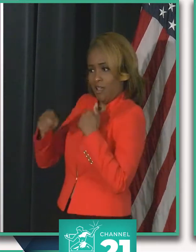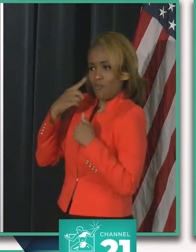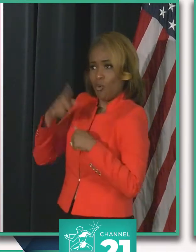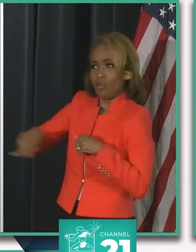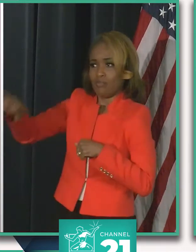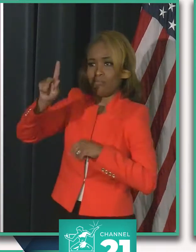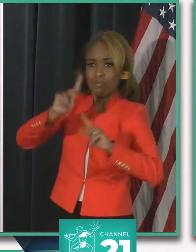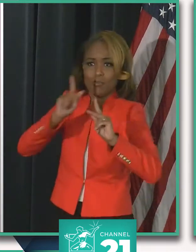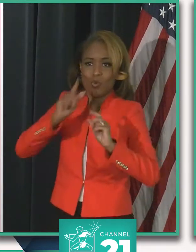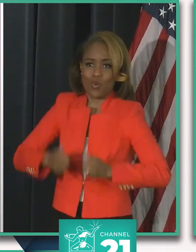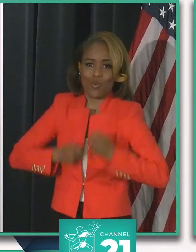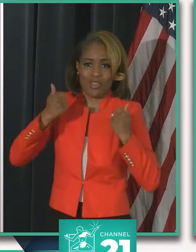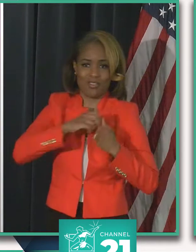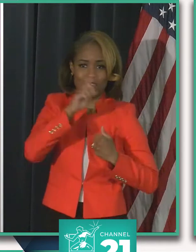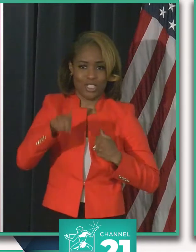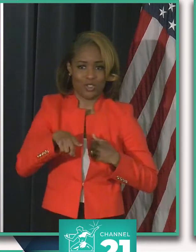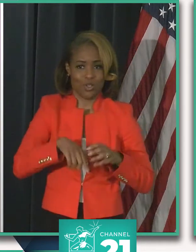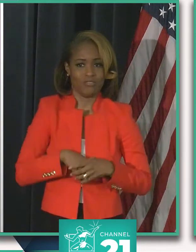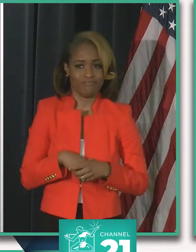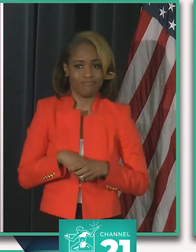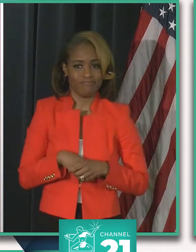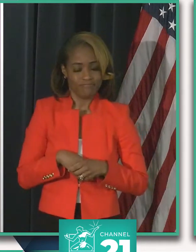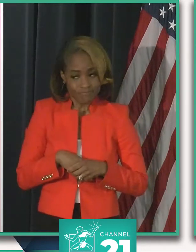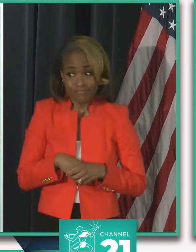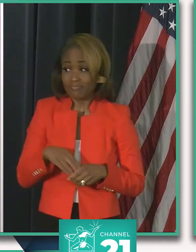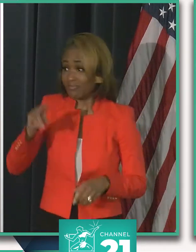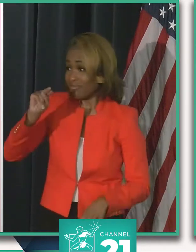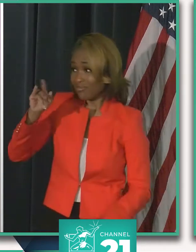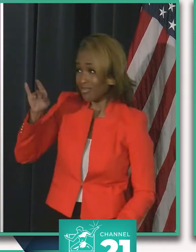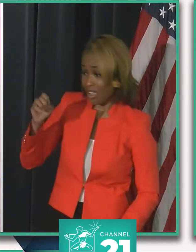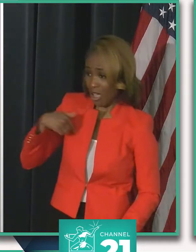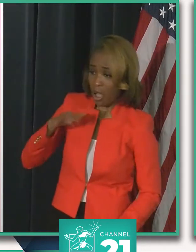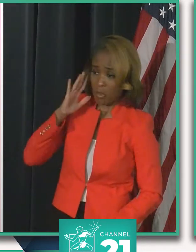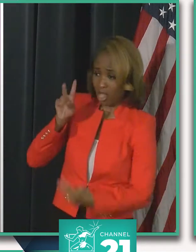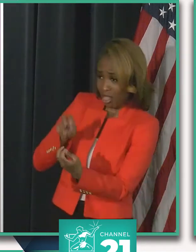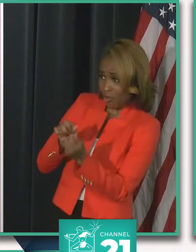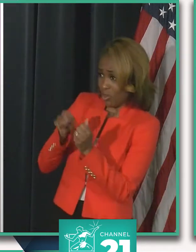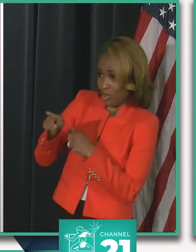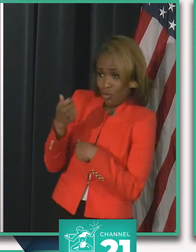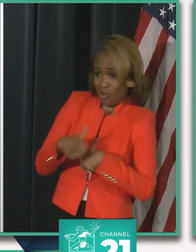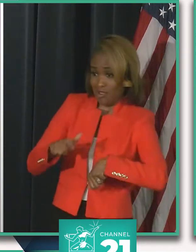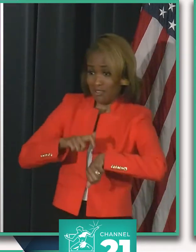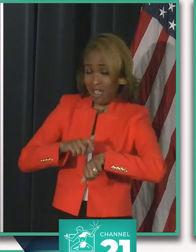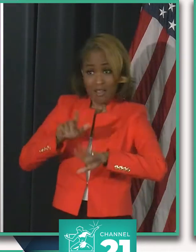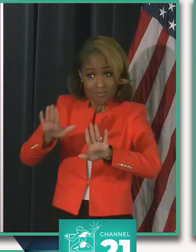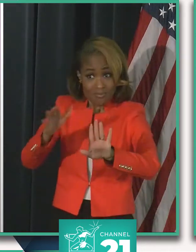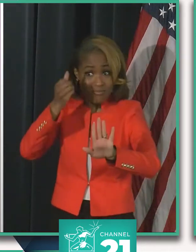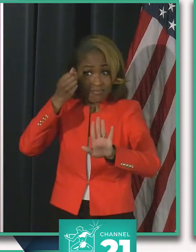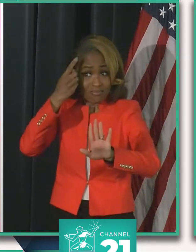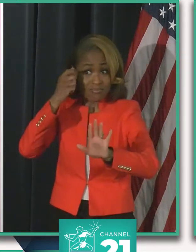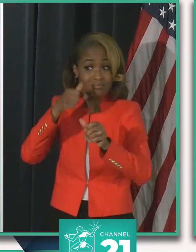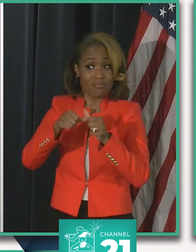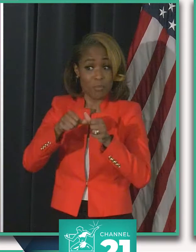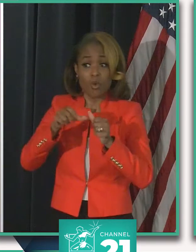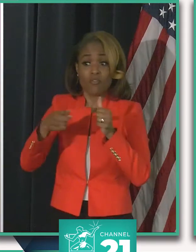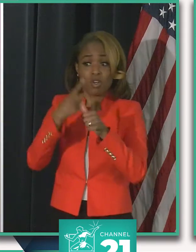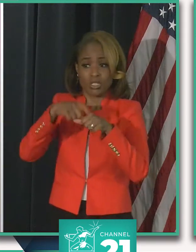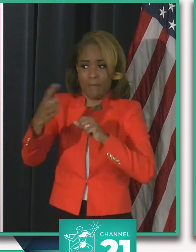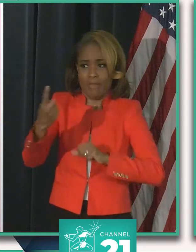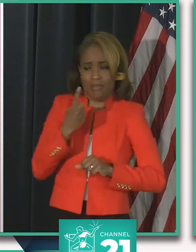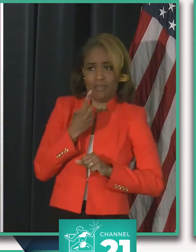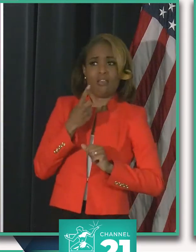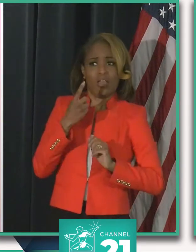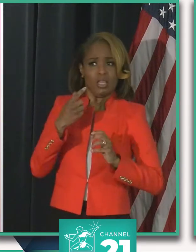Detroit? Nicole, I will sit down with you anytime. And as you remember, the first time you came in to see me, and this